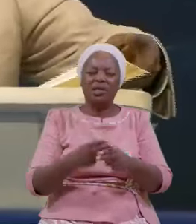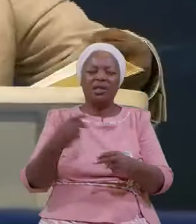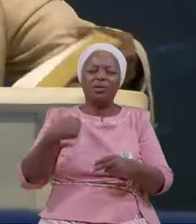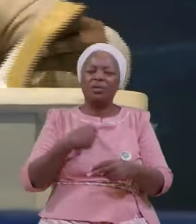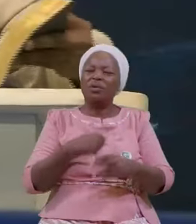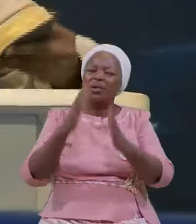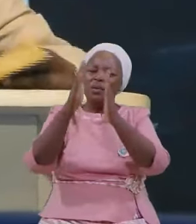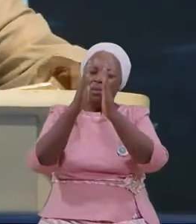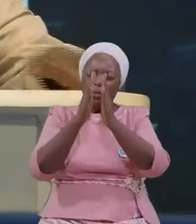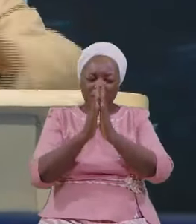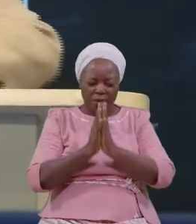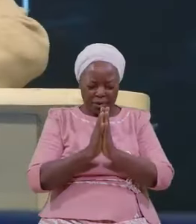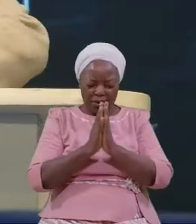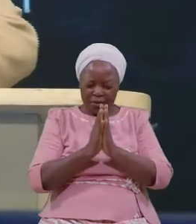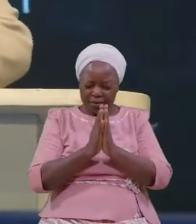pray.